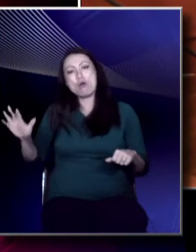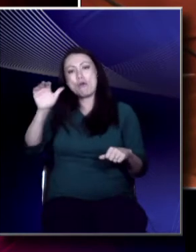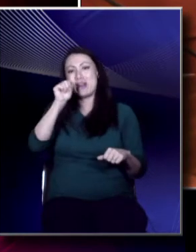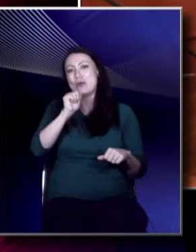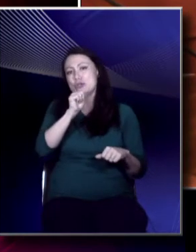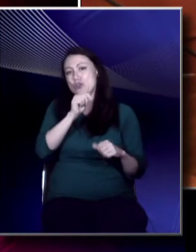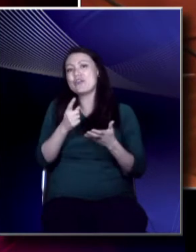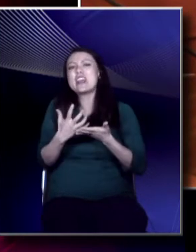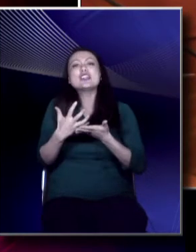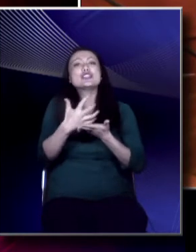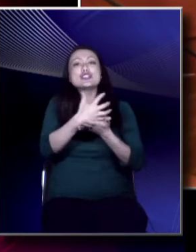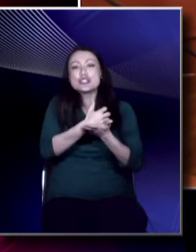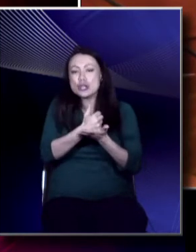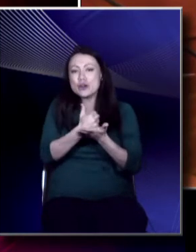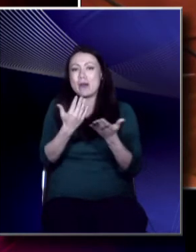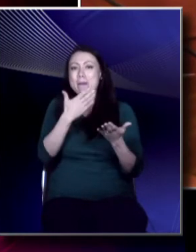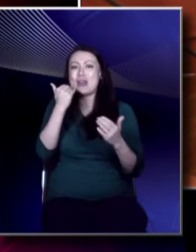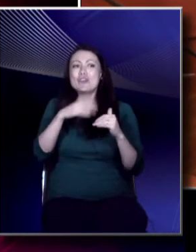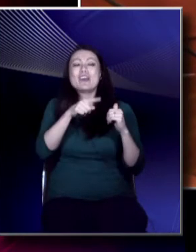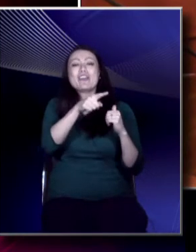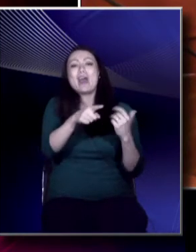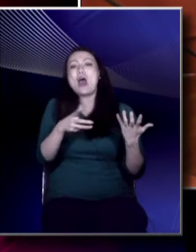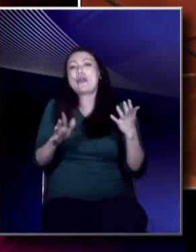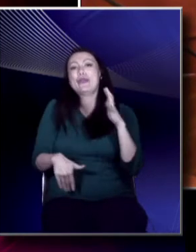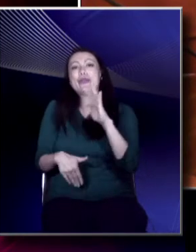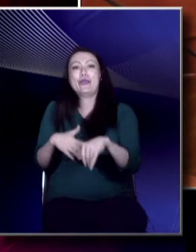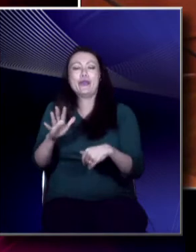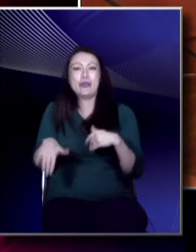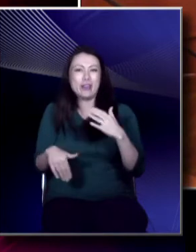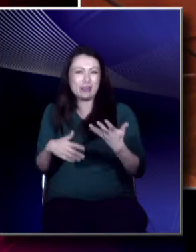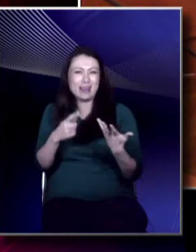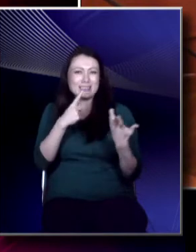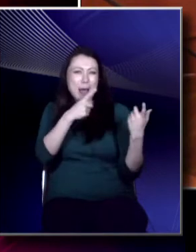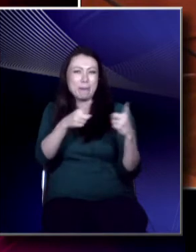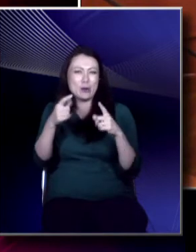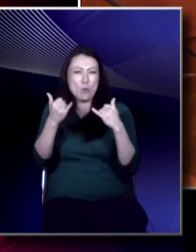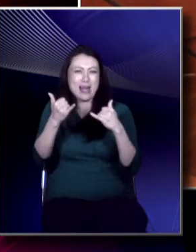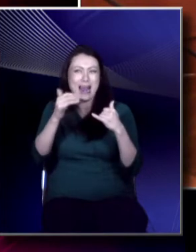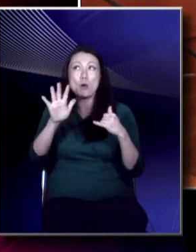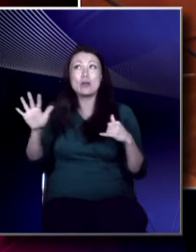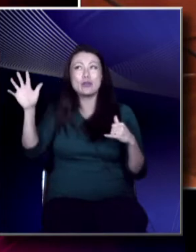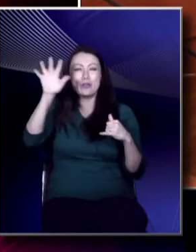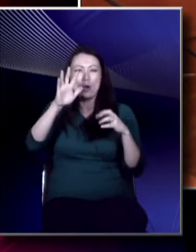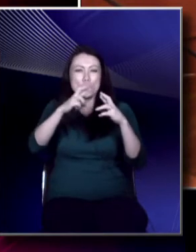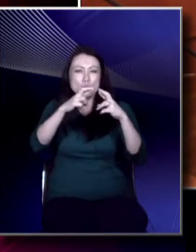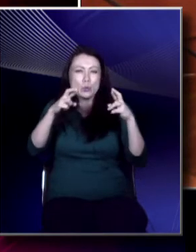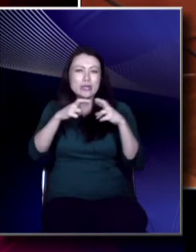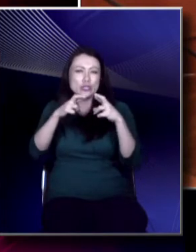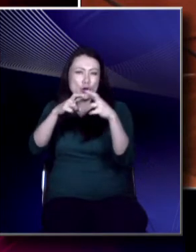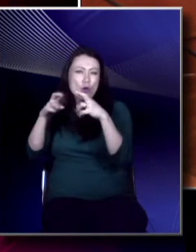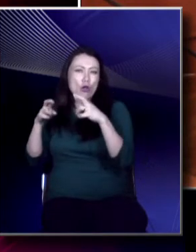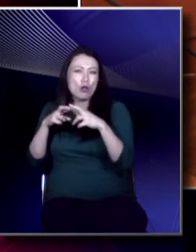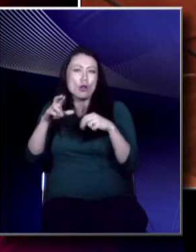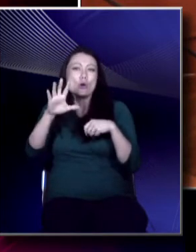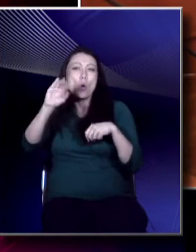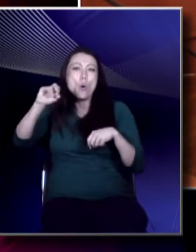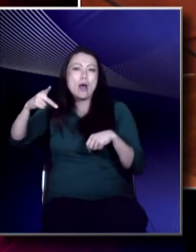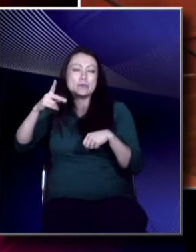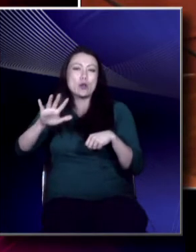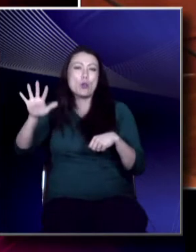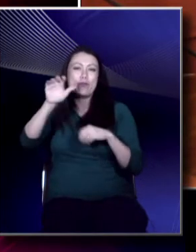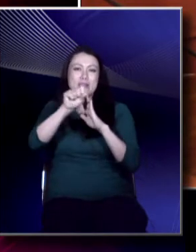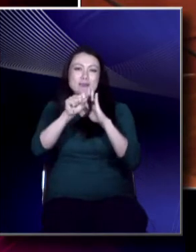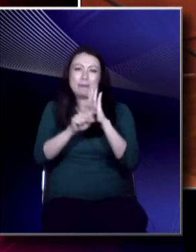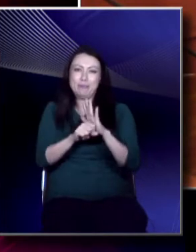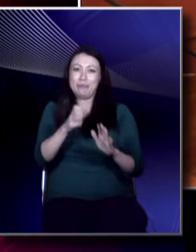better than the half-hearted effort that is currently being rolled out of the regional cooperatives across the state. Thank you for your consideration and